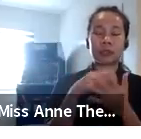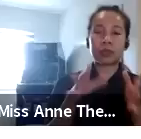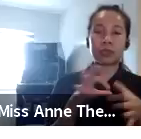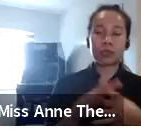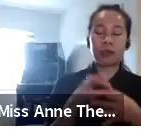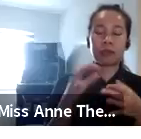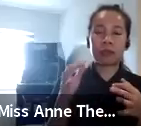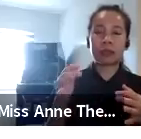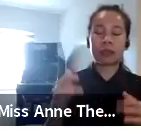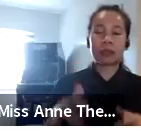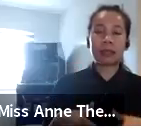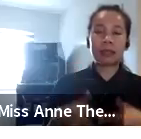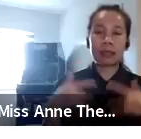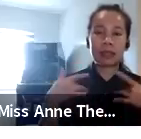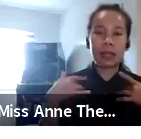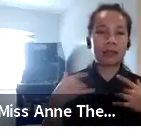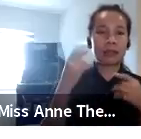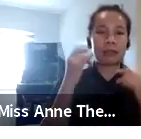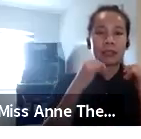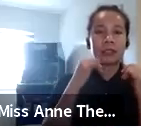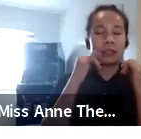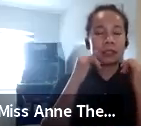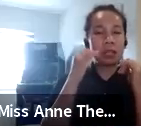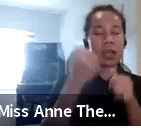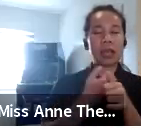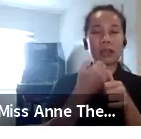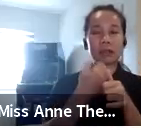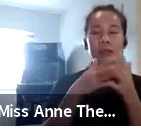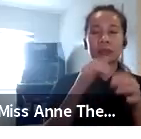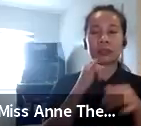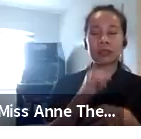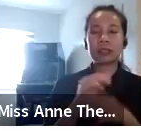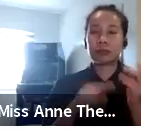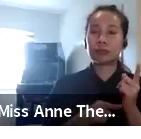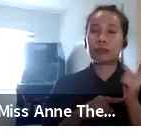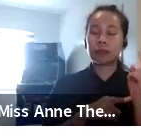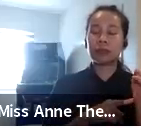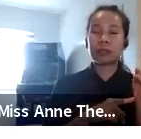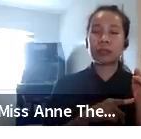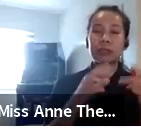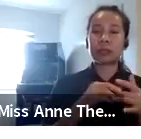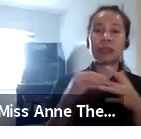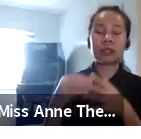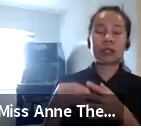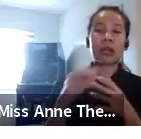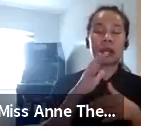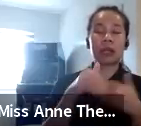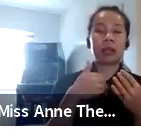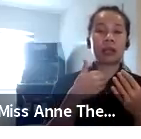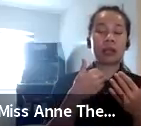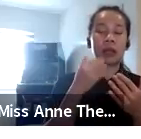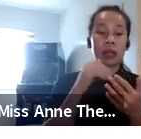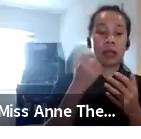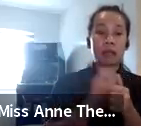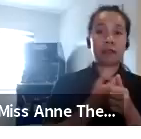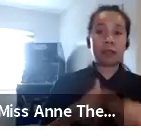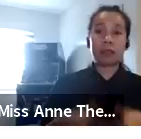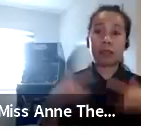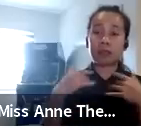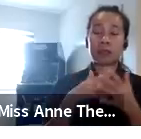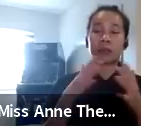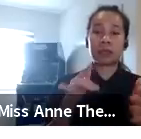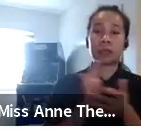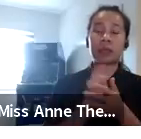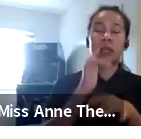student is unique. One, two student whose life we can touch, that's okay, that's enough for